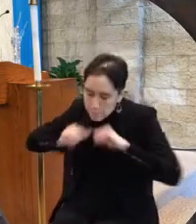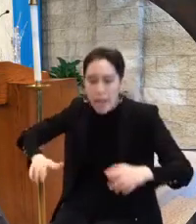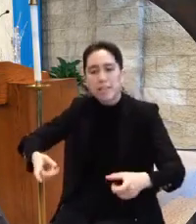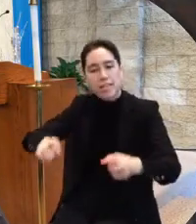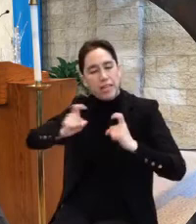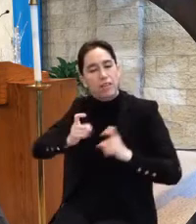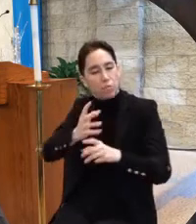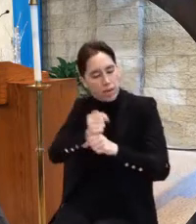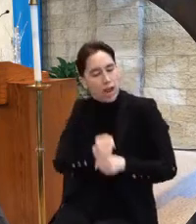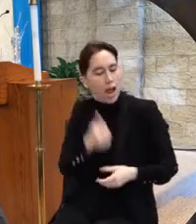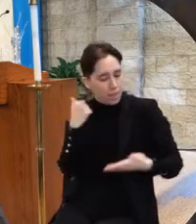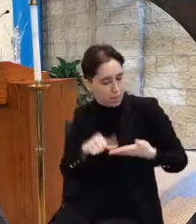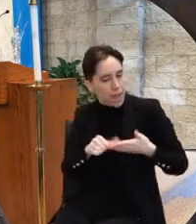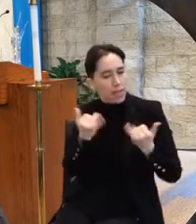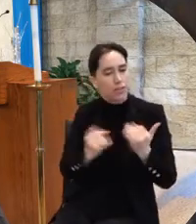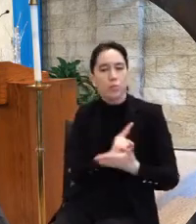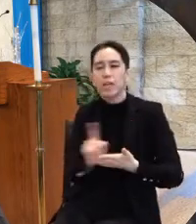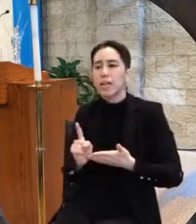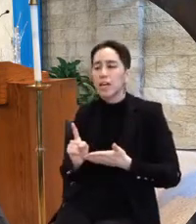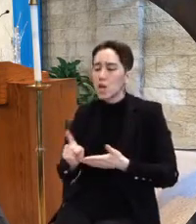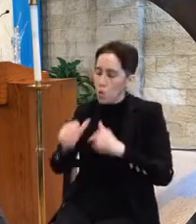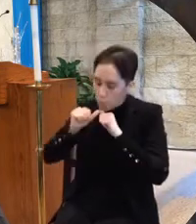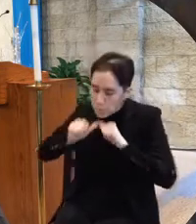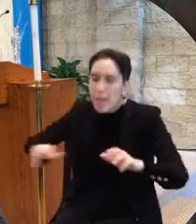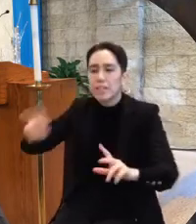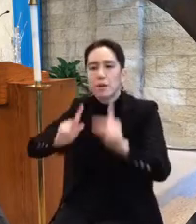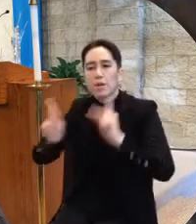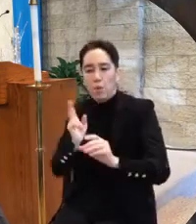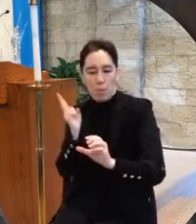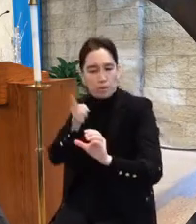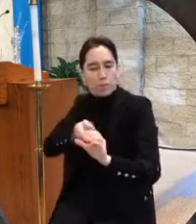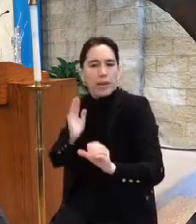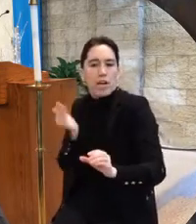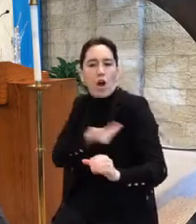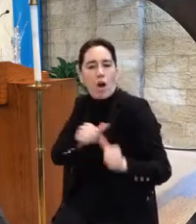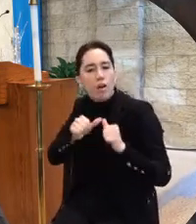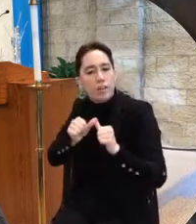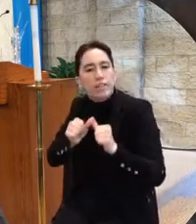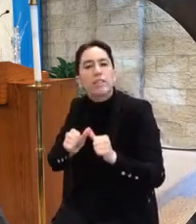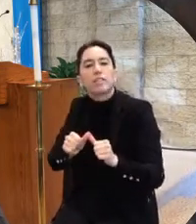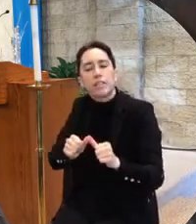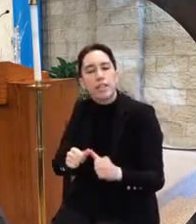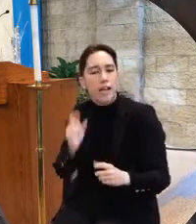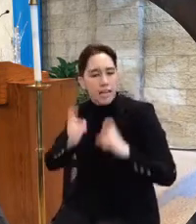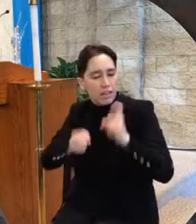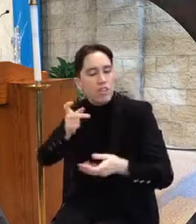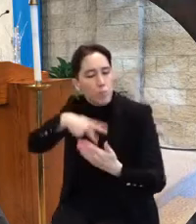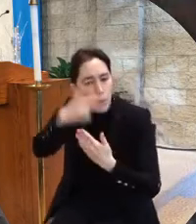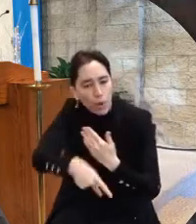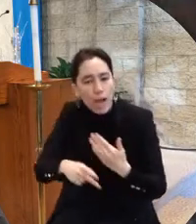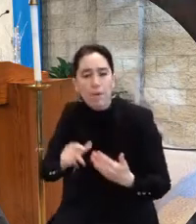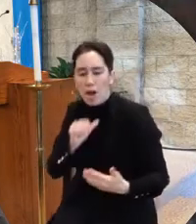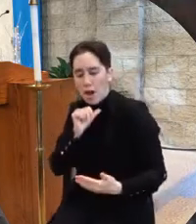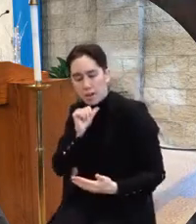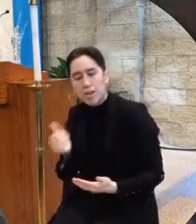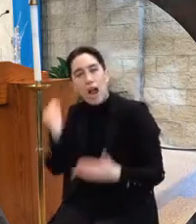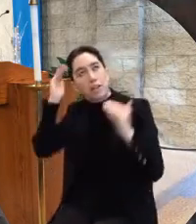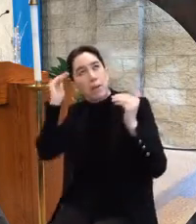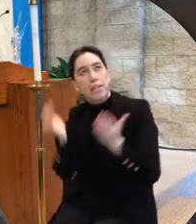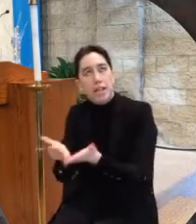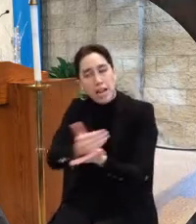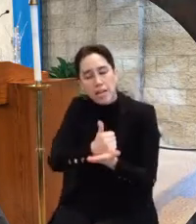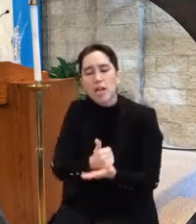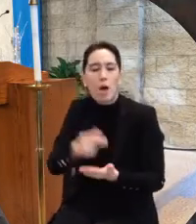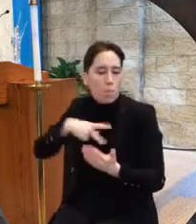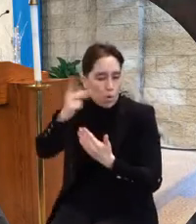this week. We bless those participating in our consistent giving program, unexpected income program. We bless all of these